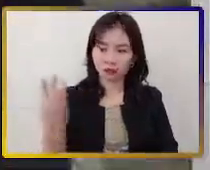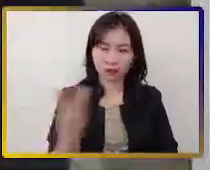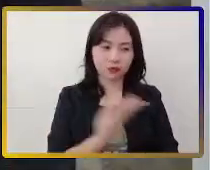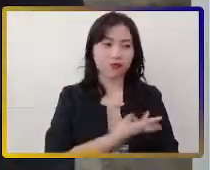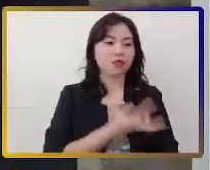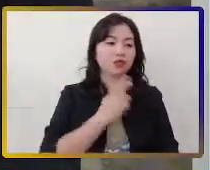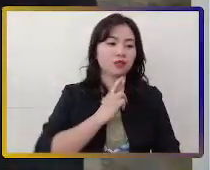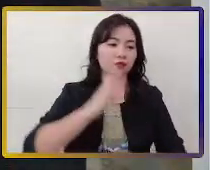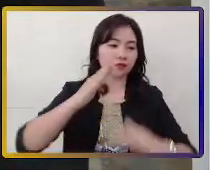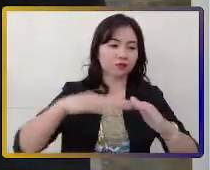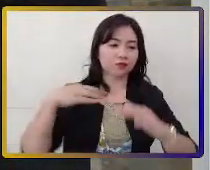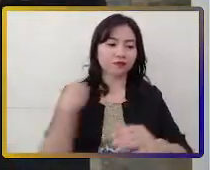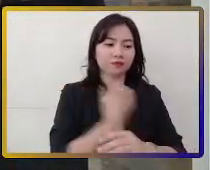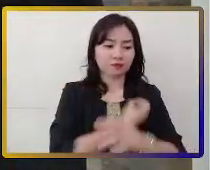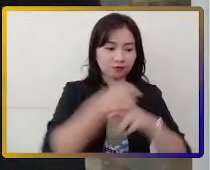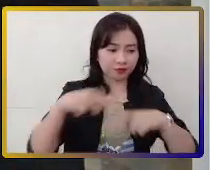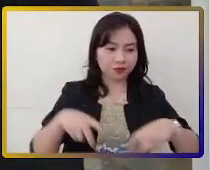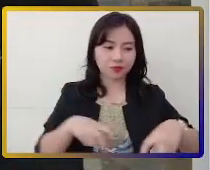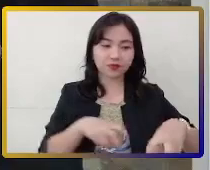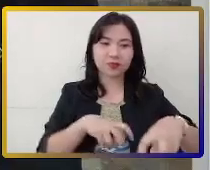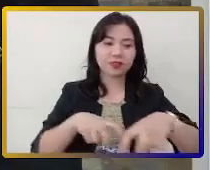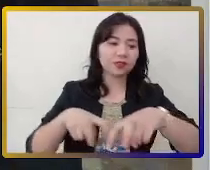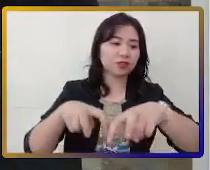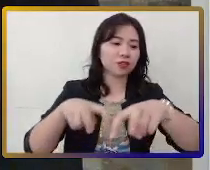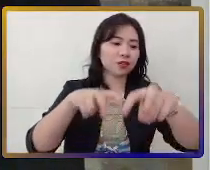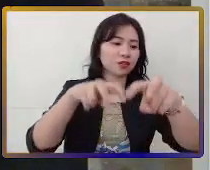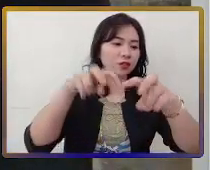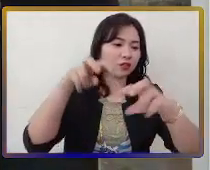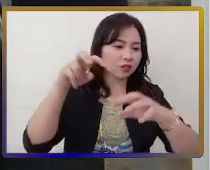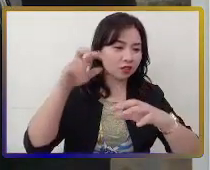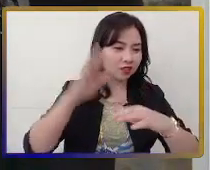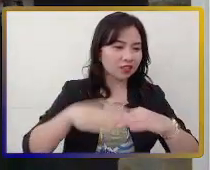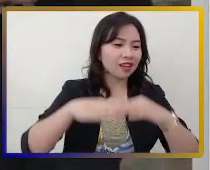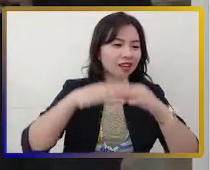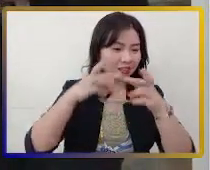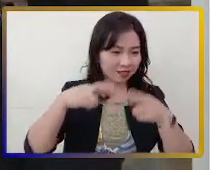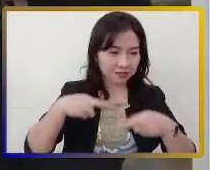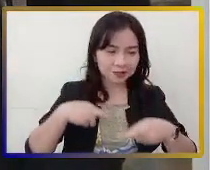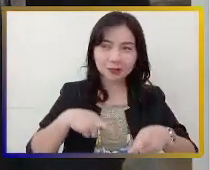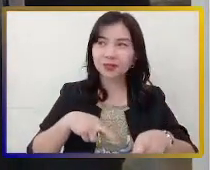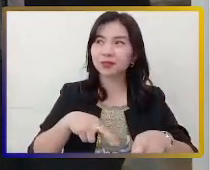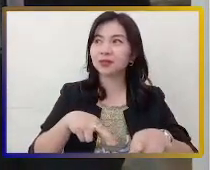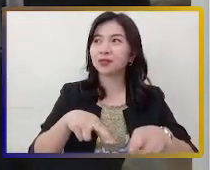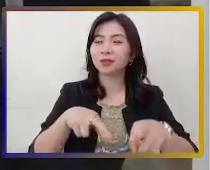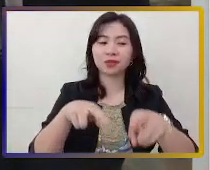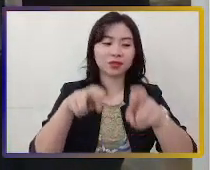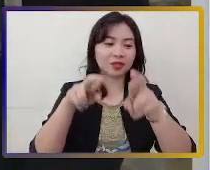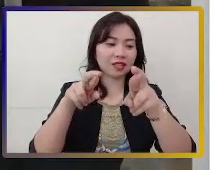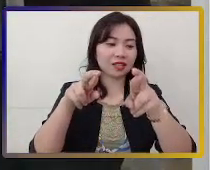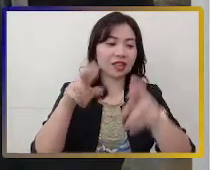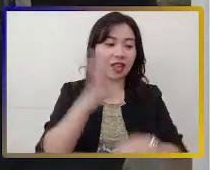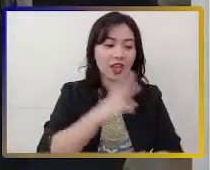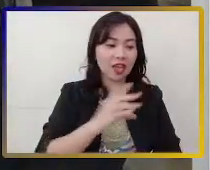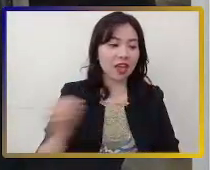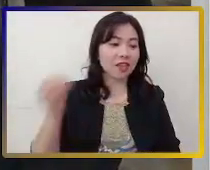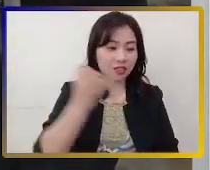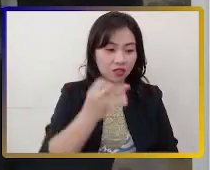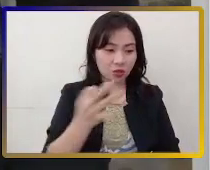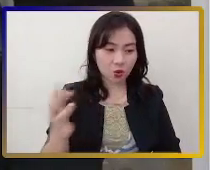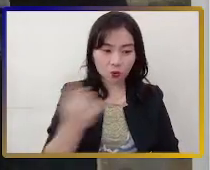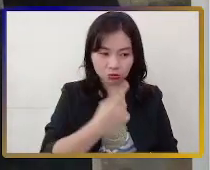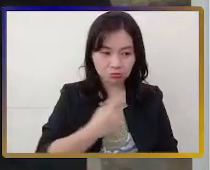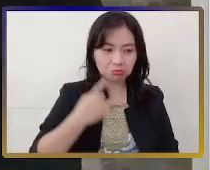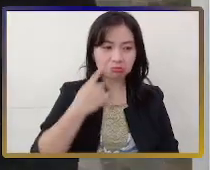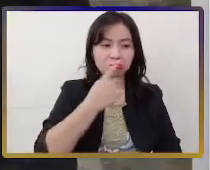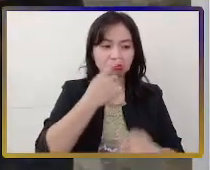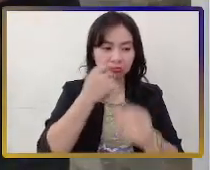We're pilgrims on the journey of the narrow road, and those